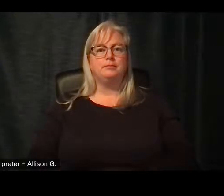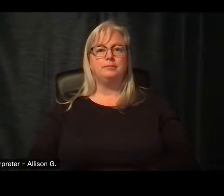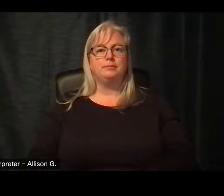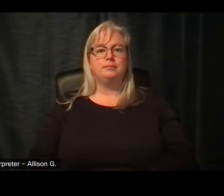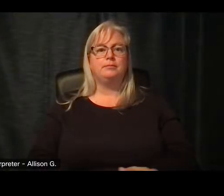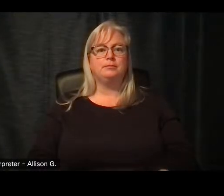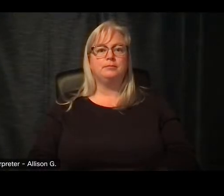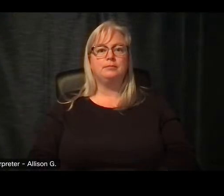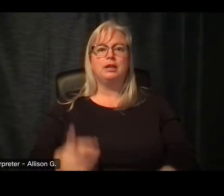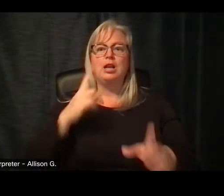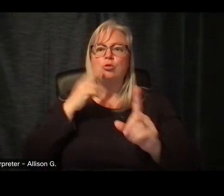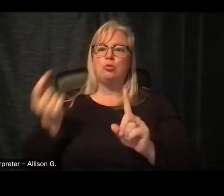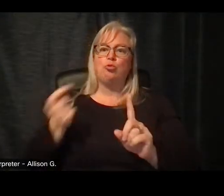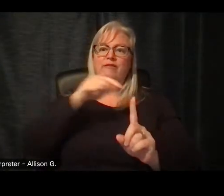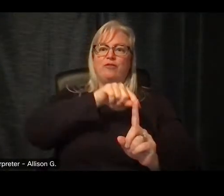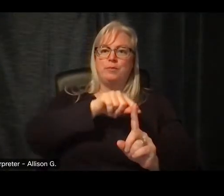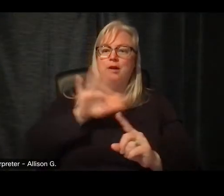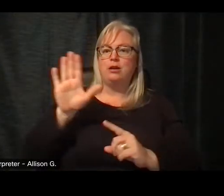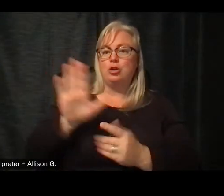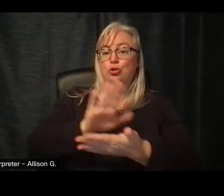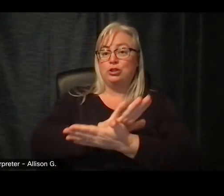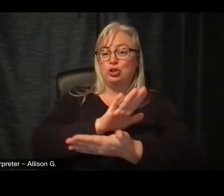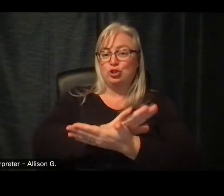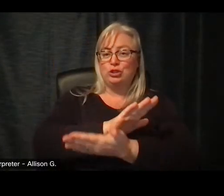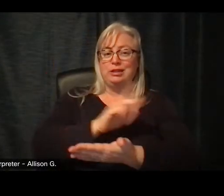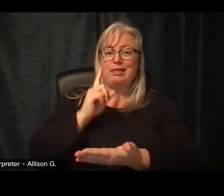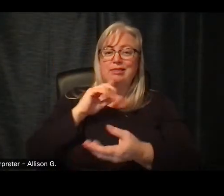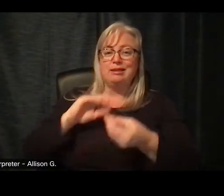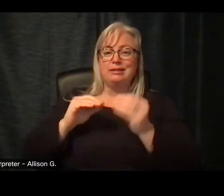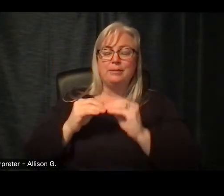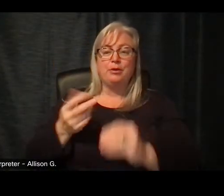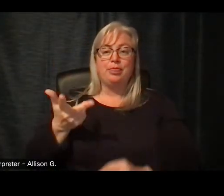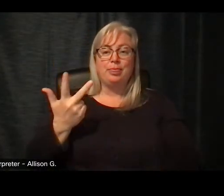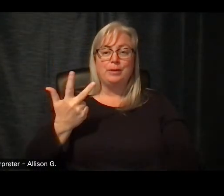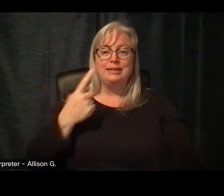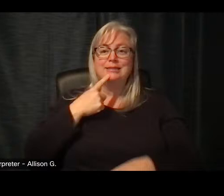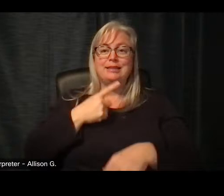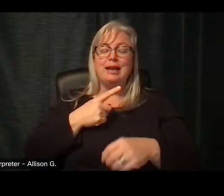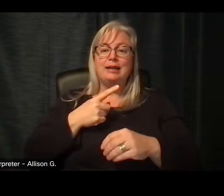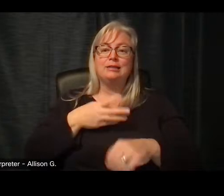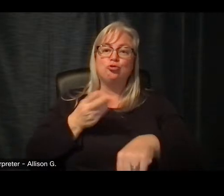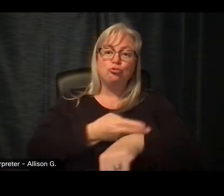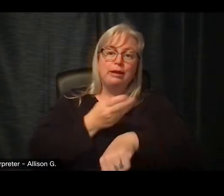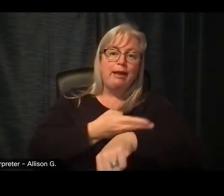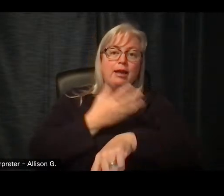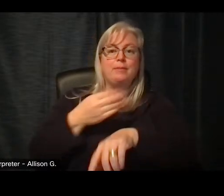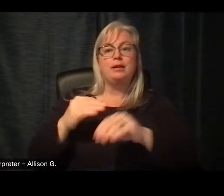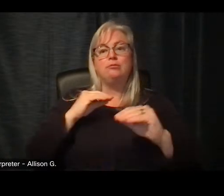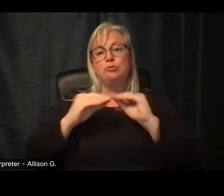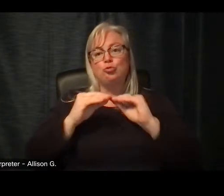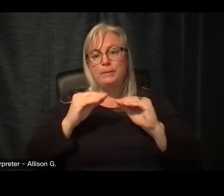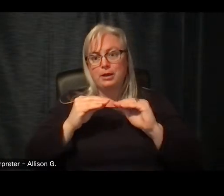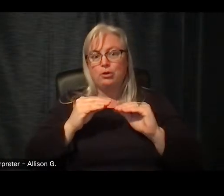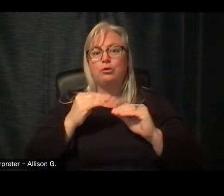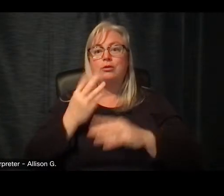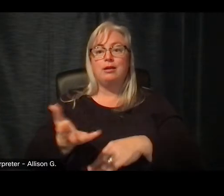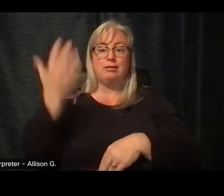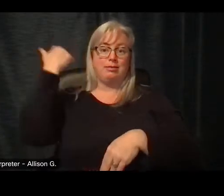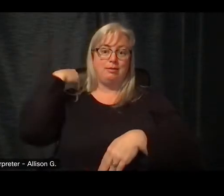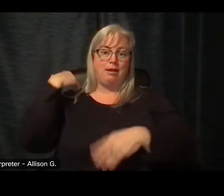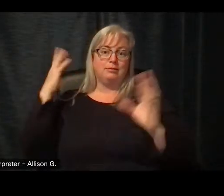I will refer back, so on your sheet, I believe item 3 where it says rehab and repair. Last